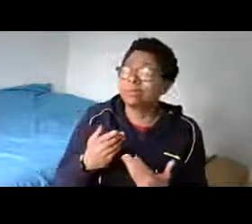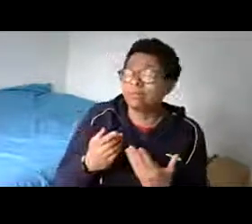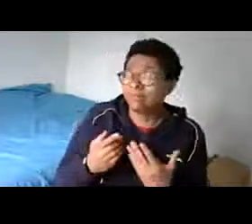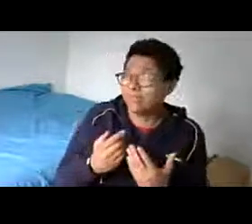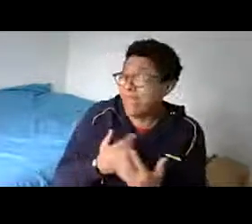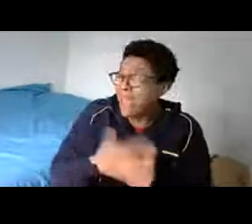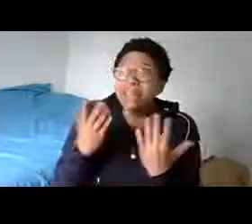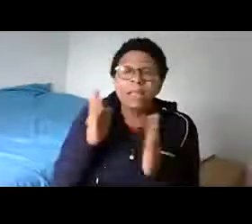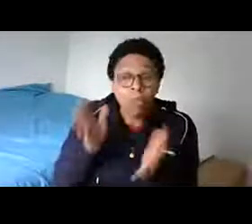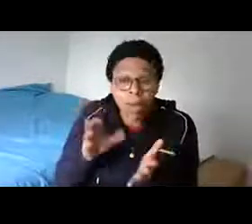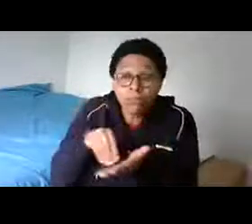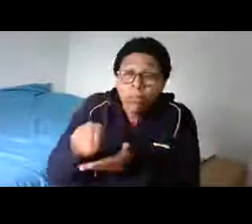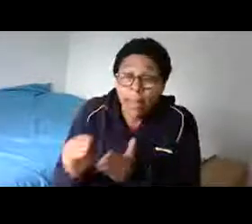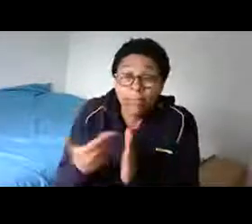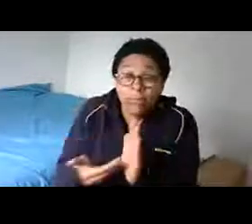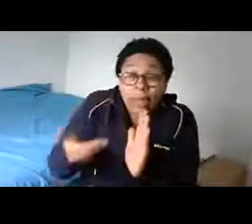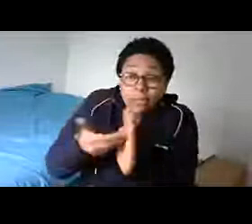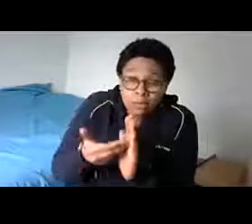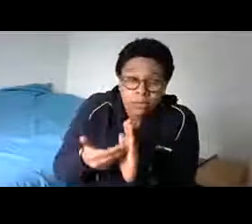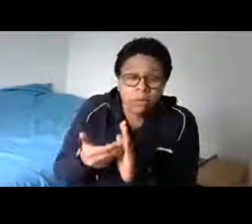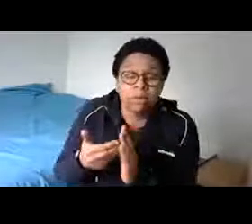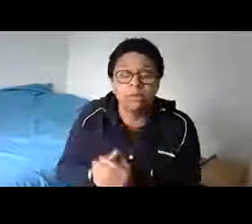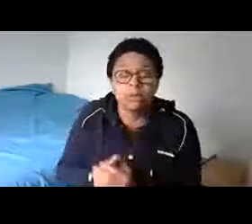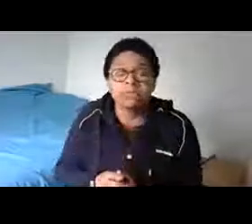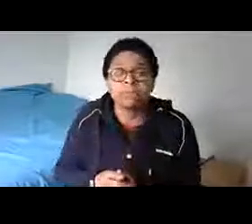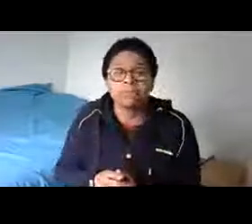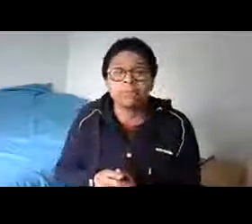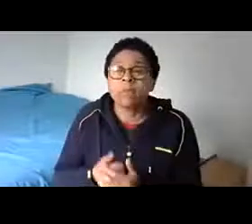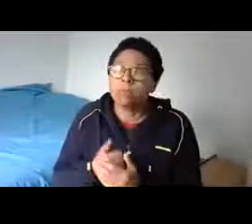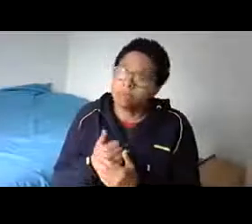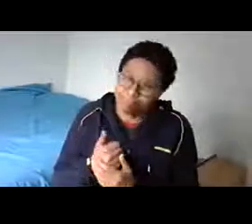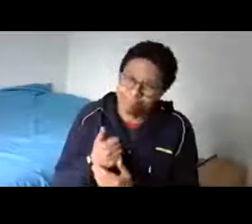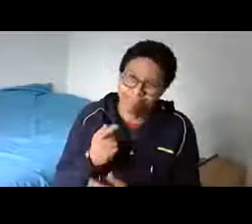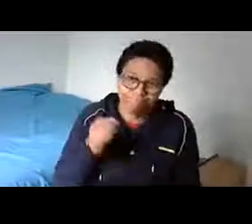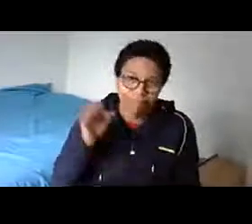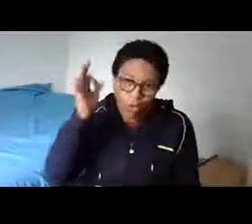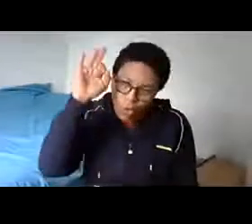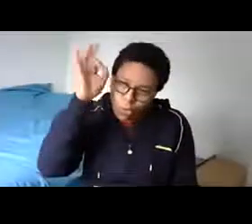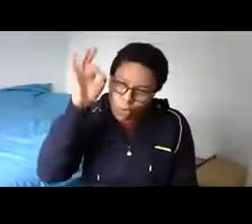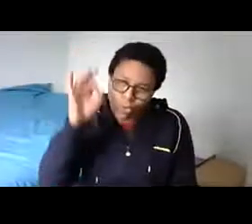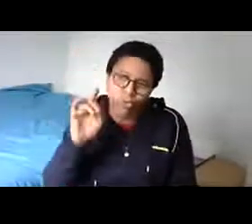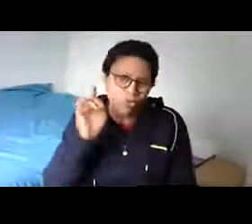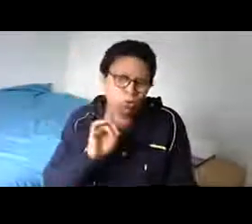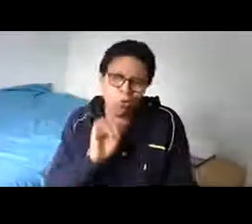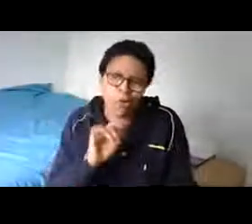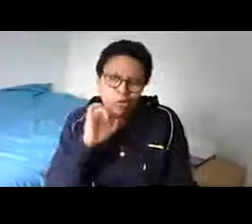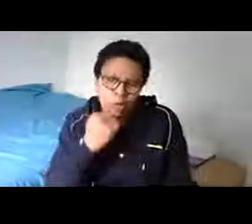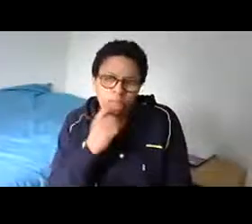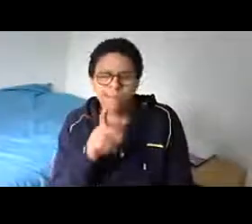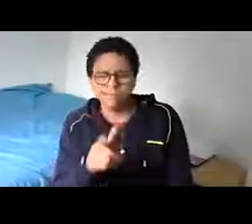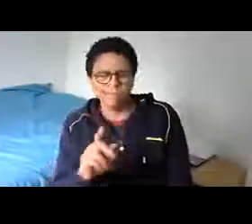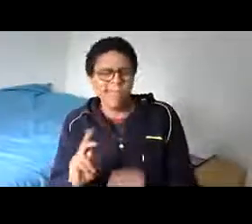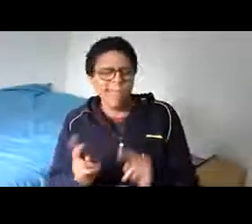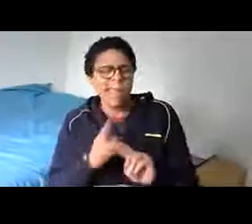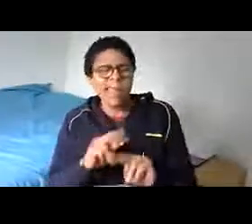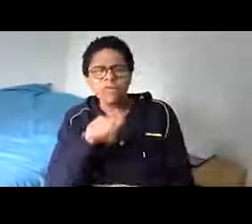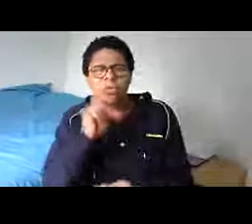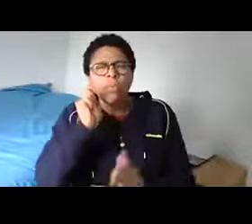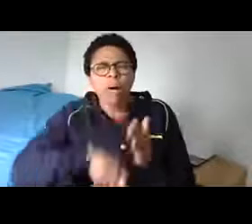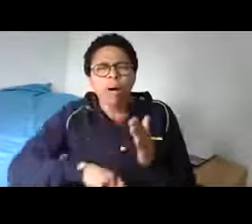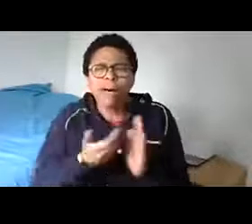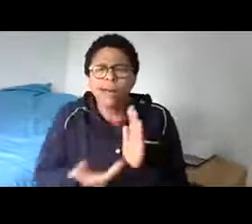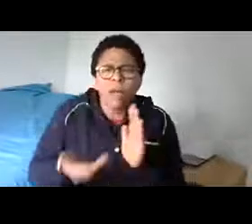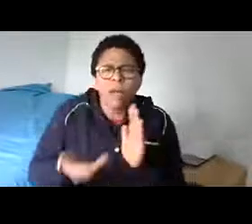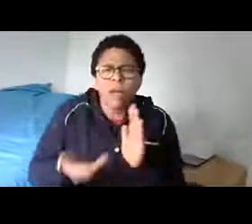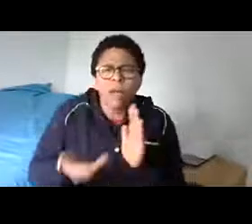is often with local authorities, there's a problem because they say, well, if you buy extra support, our social